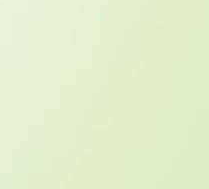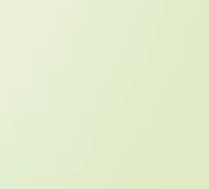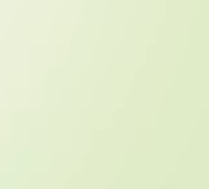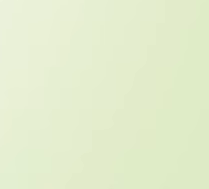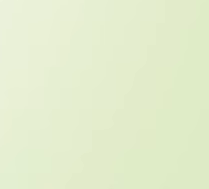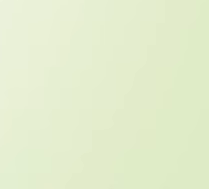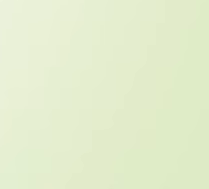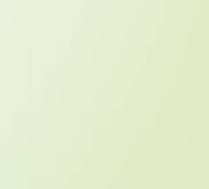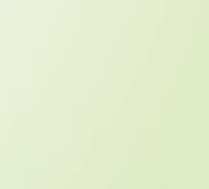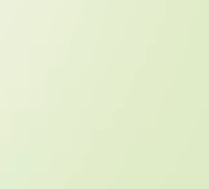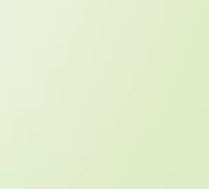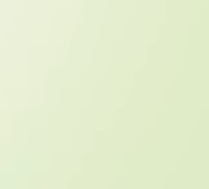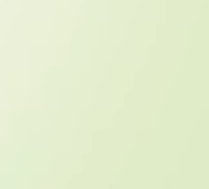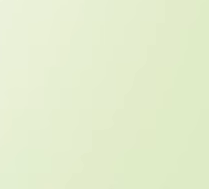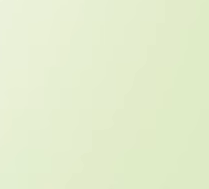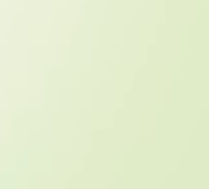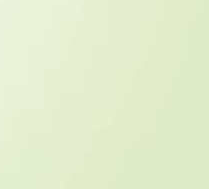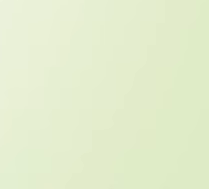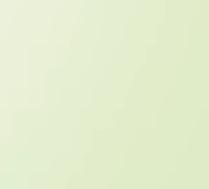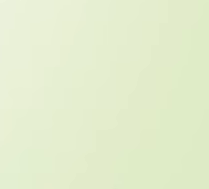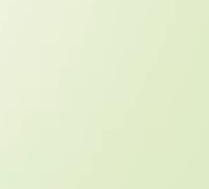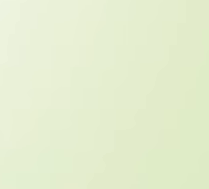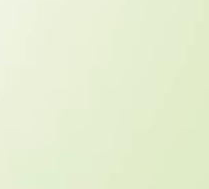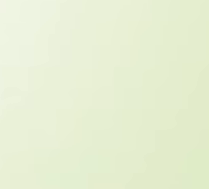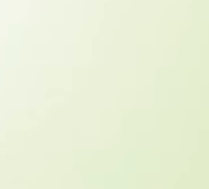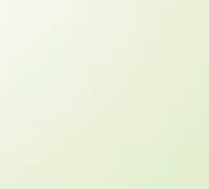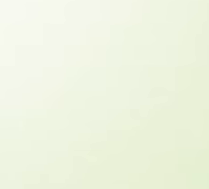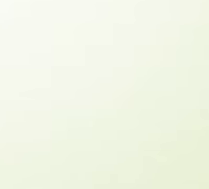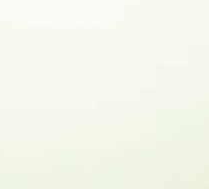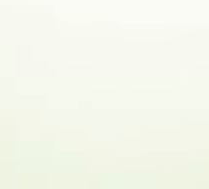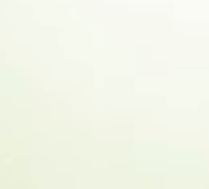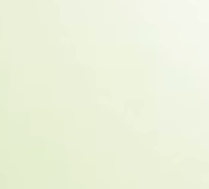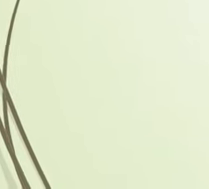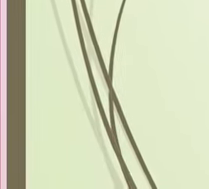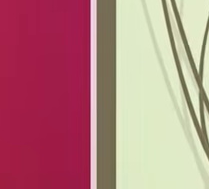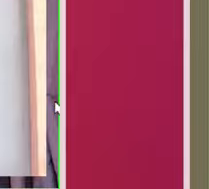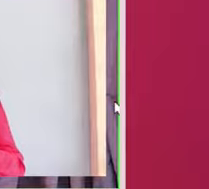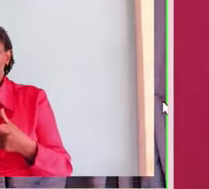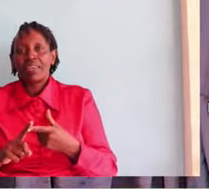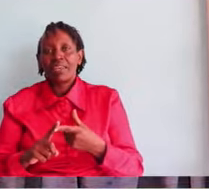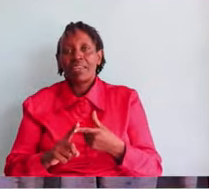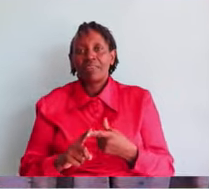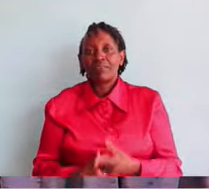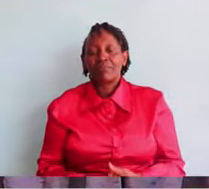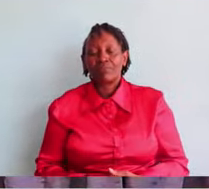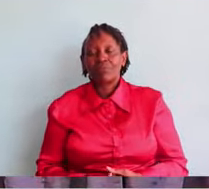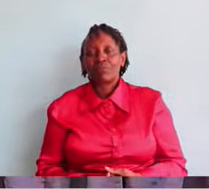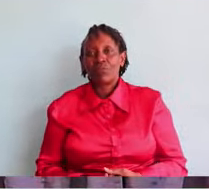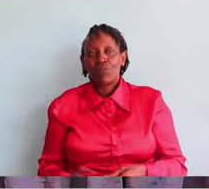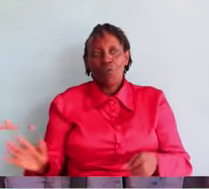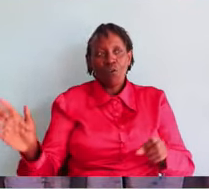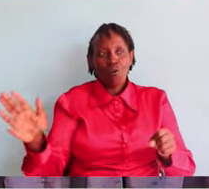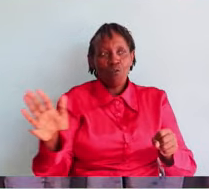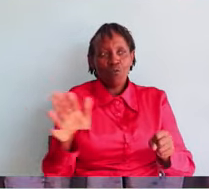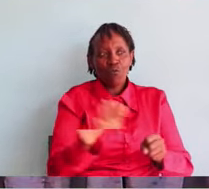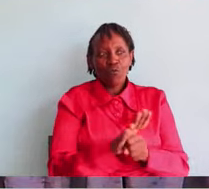other, then we can fulfill that verse that the Lord spoke